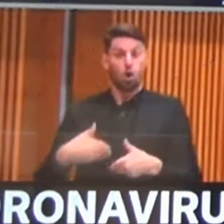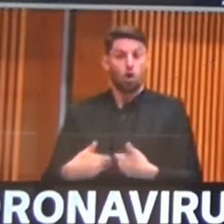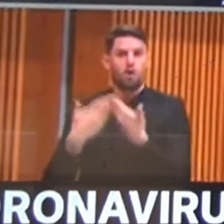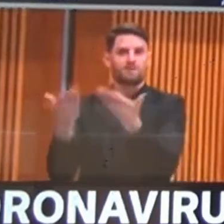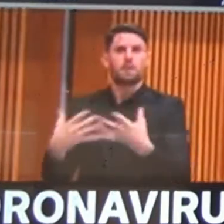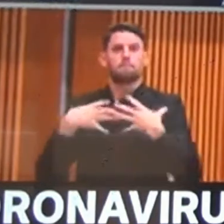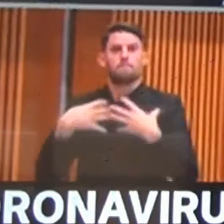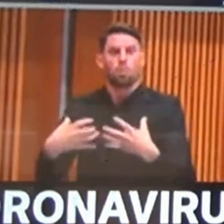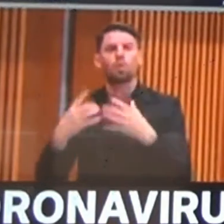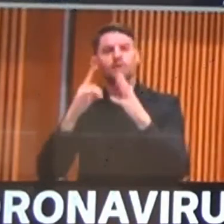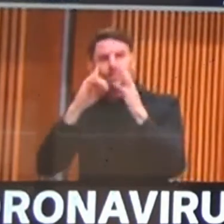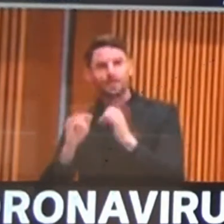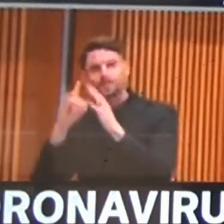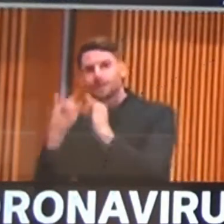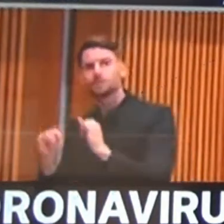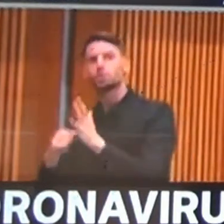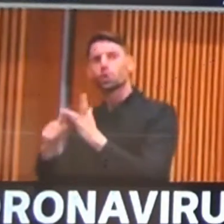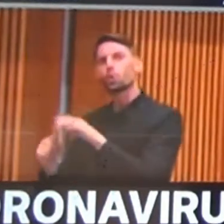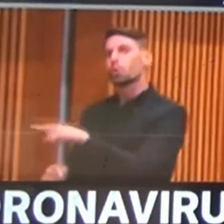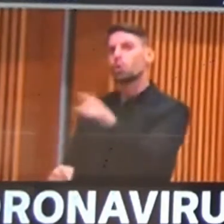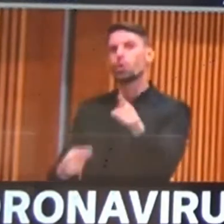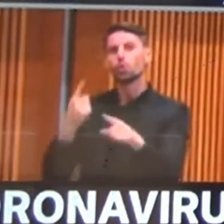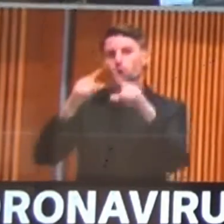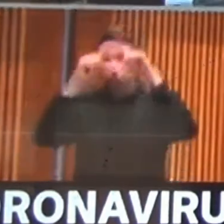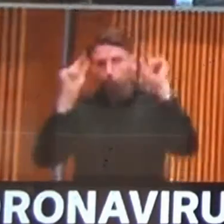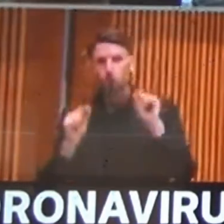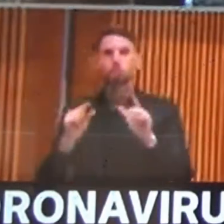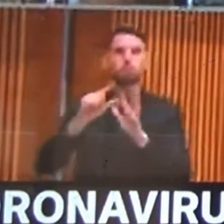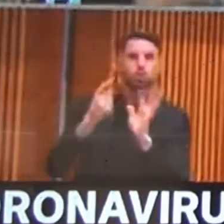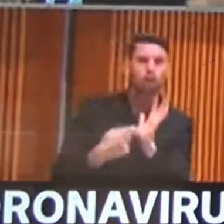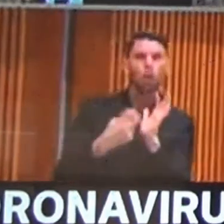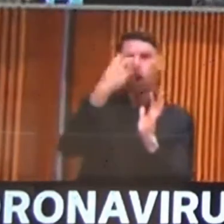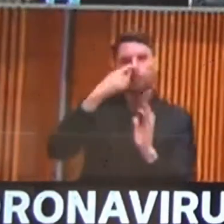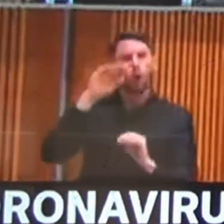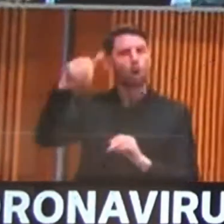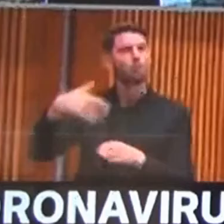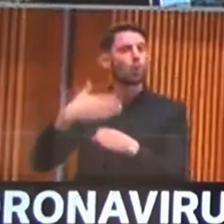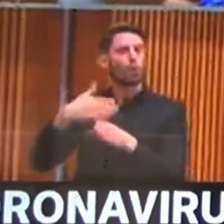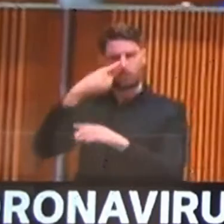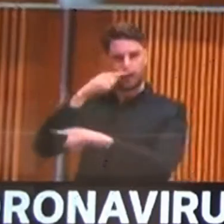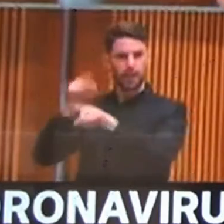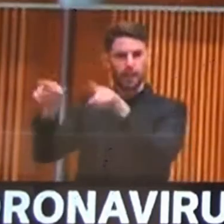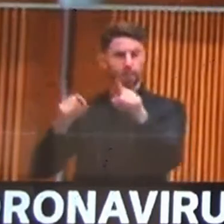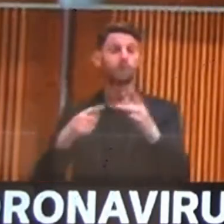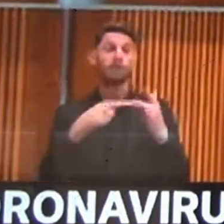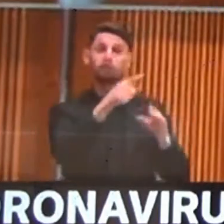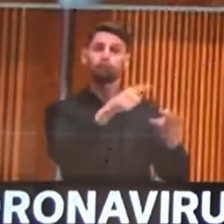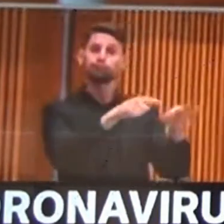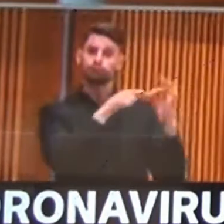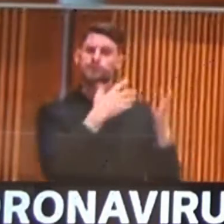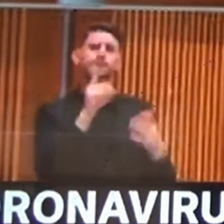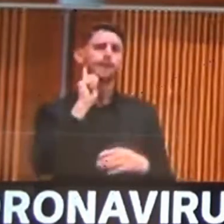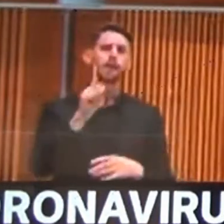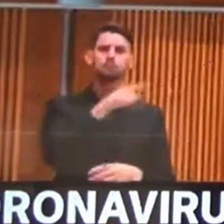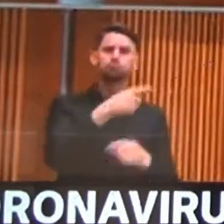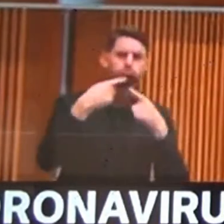expanded testing to health workers that they believe are on the front line. David? Yesterday we're modelling scenario 4. Admittedly,